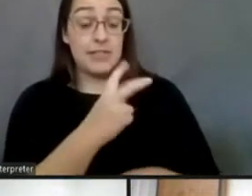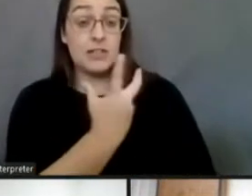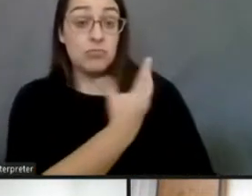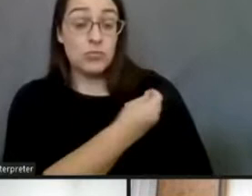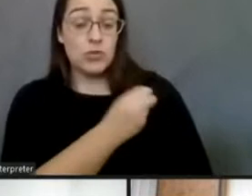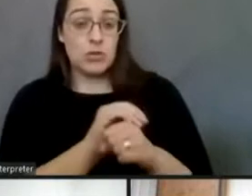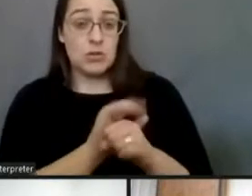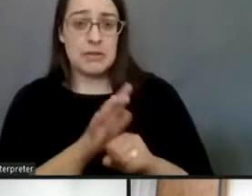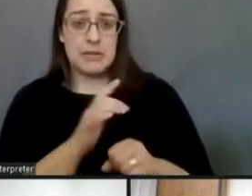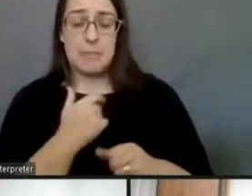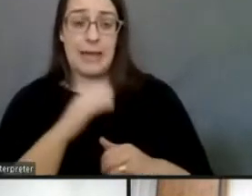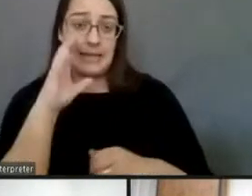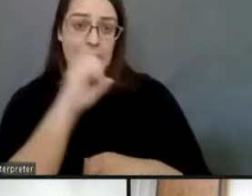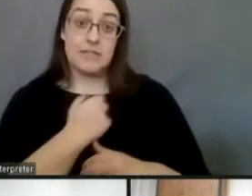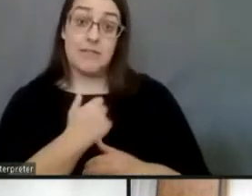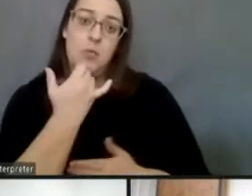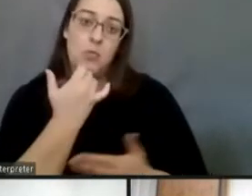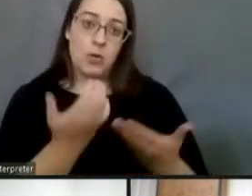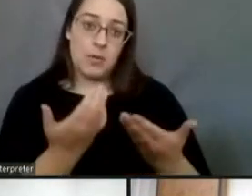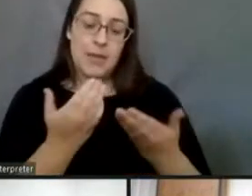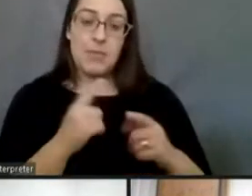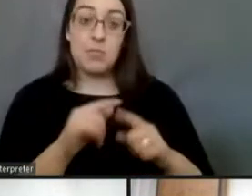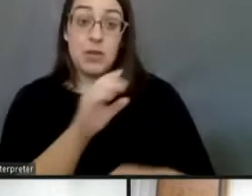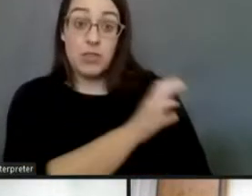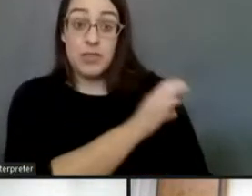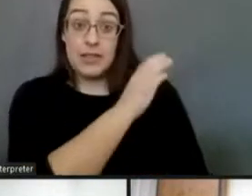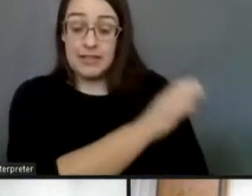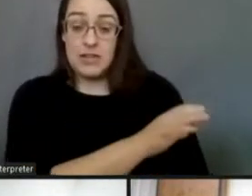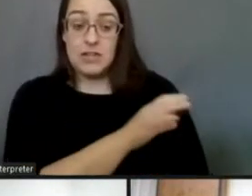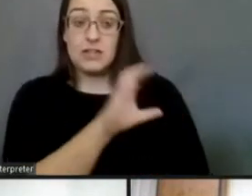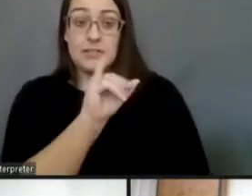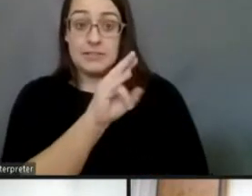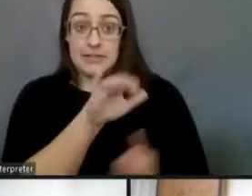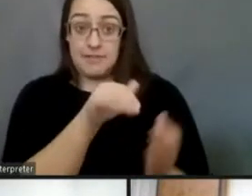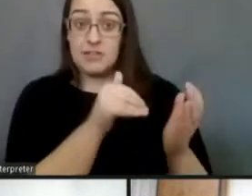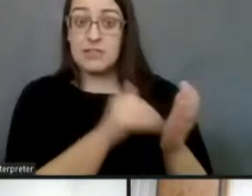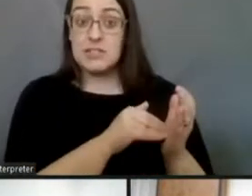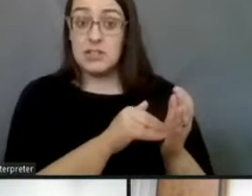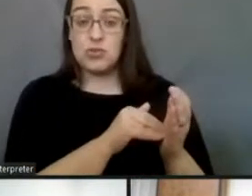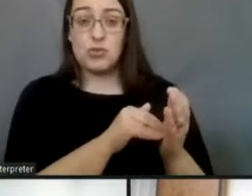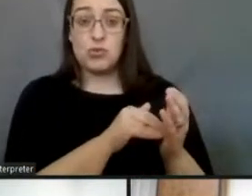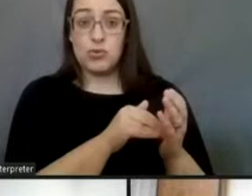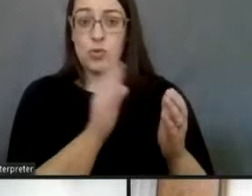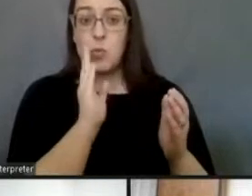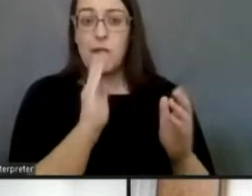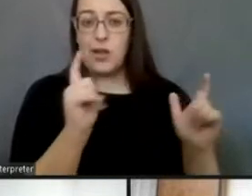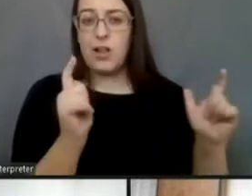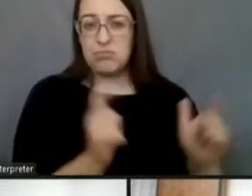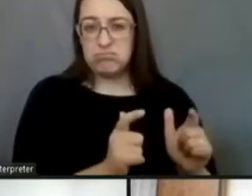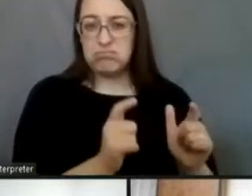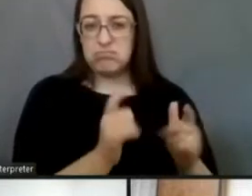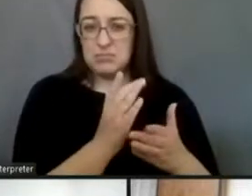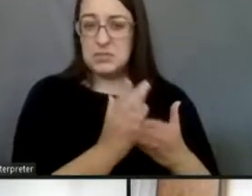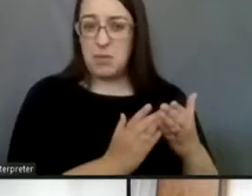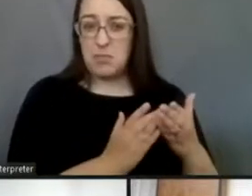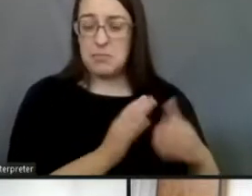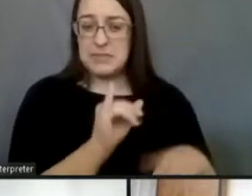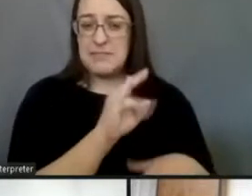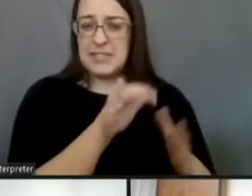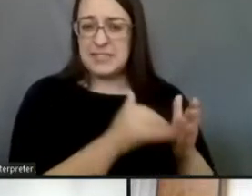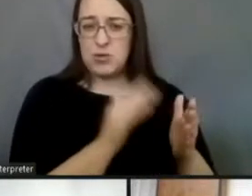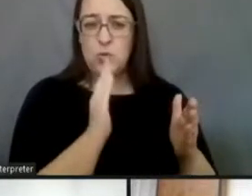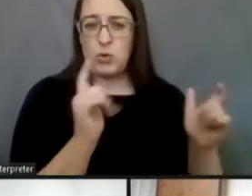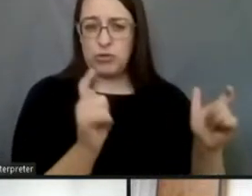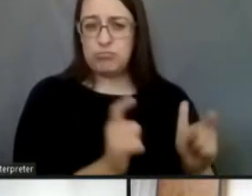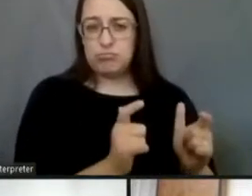and please correct me if I'm wrong, the clinic at the Civic Center will have to be scaled down in some way, shape, or form. Yeah, just